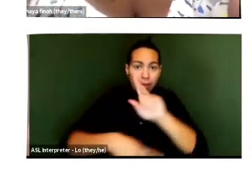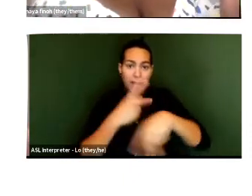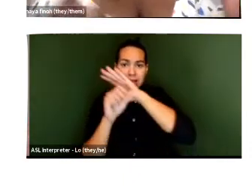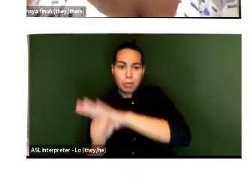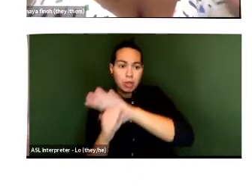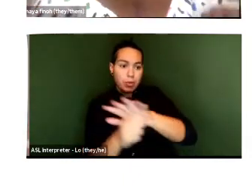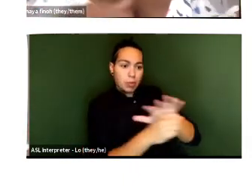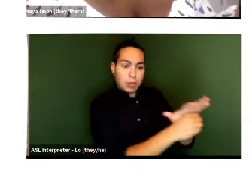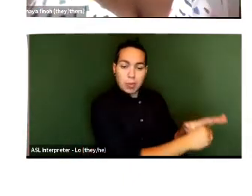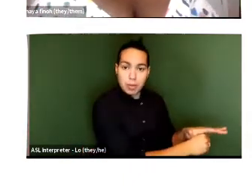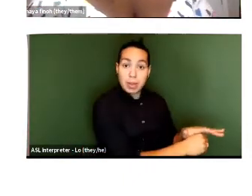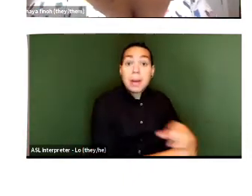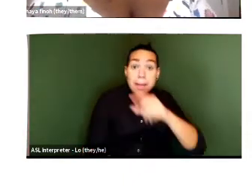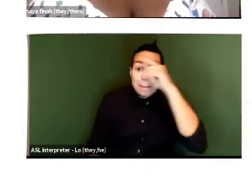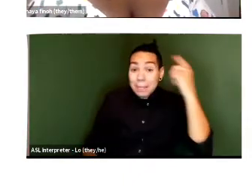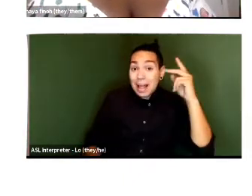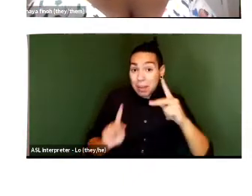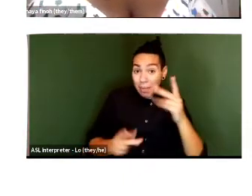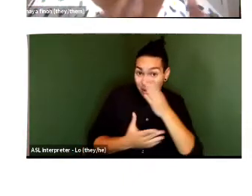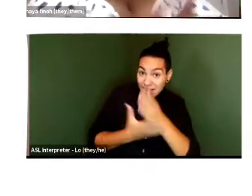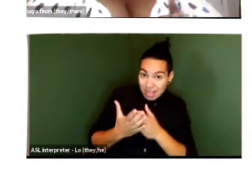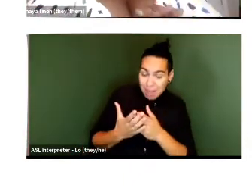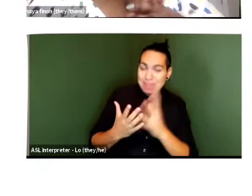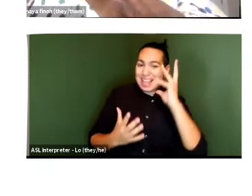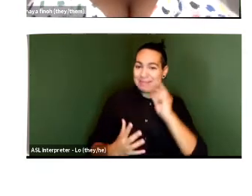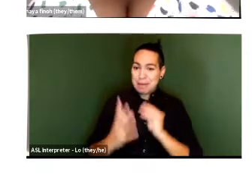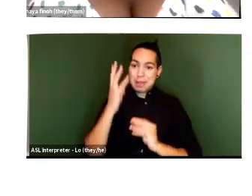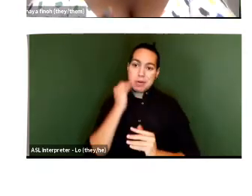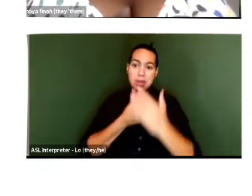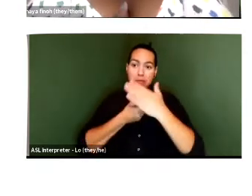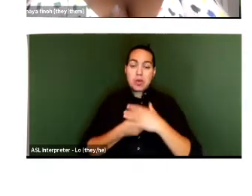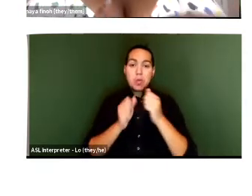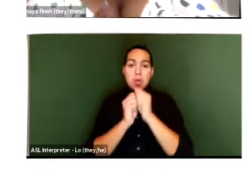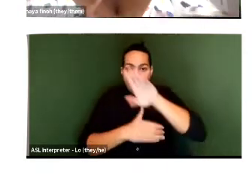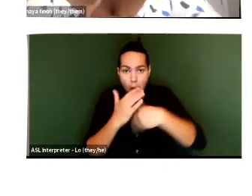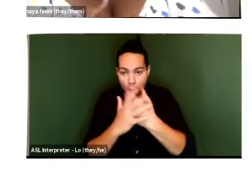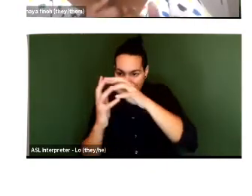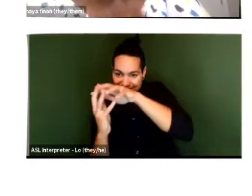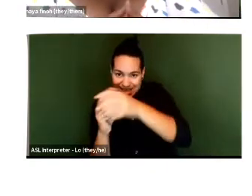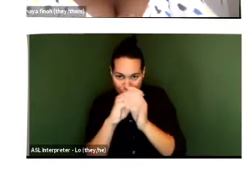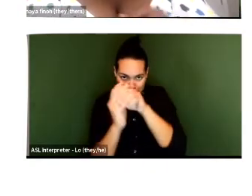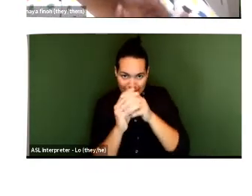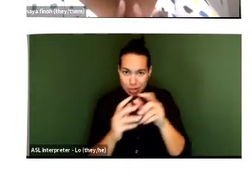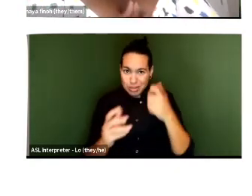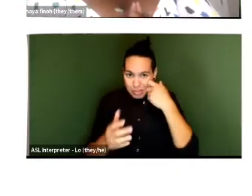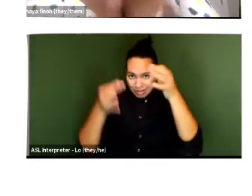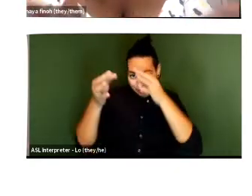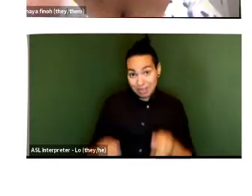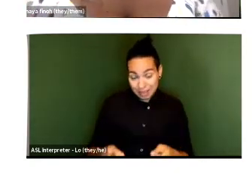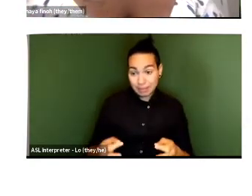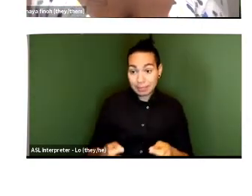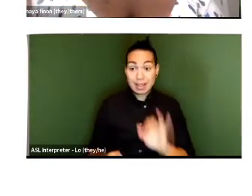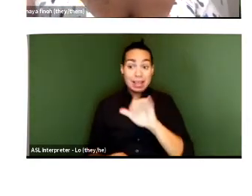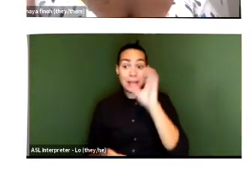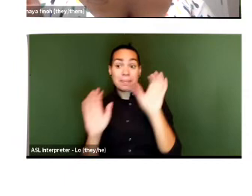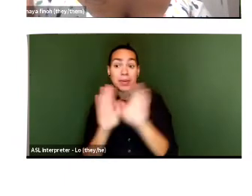experience oppression at all of these intersections. And also, I included this photo from this pamphlet just because I